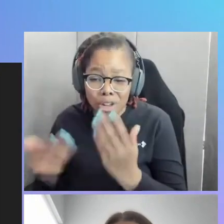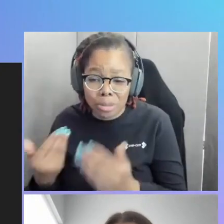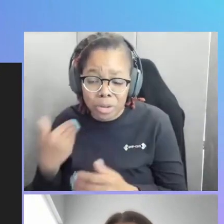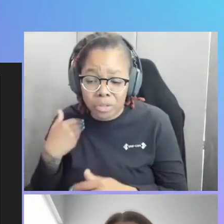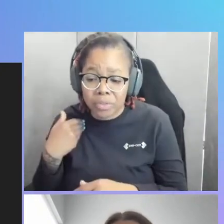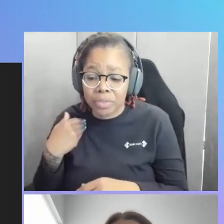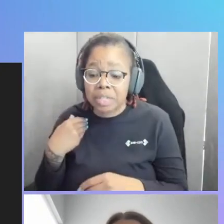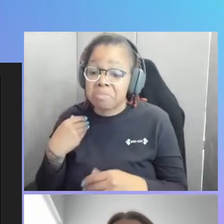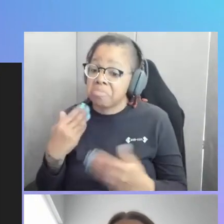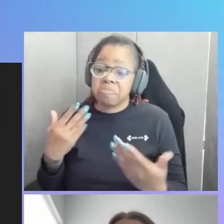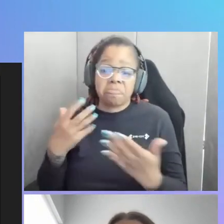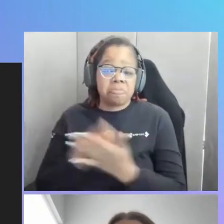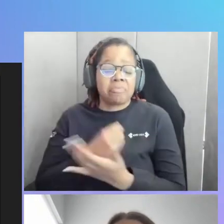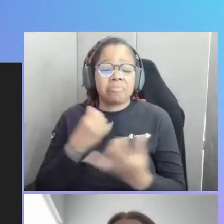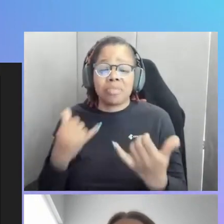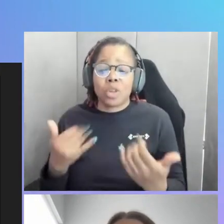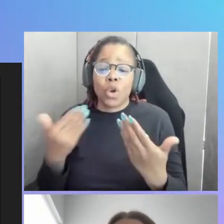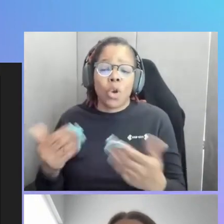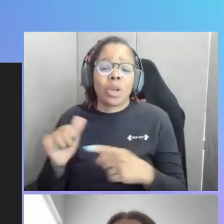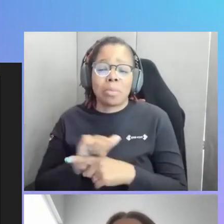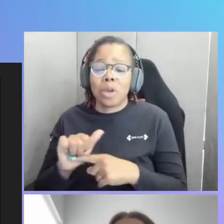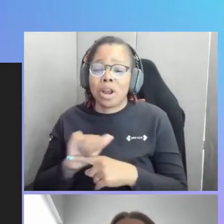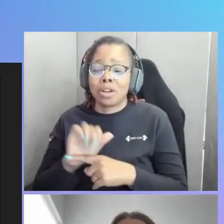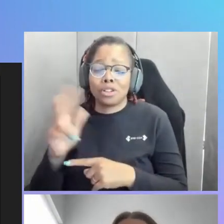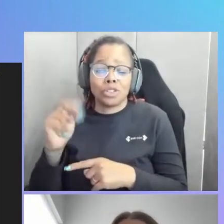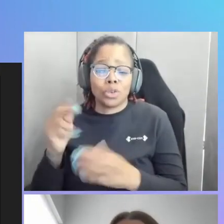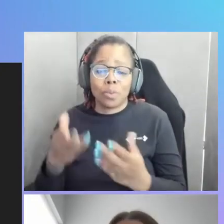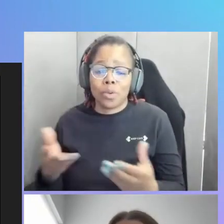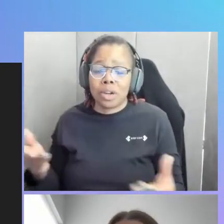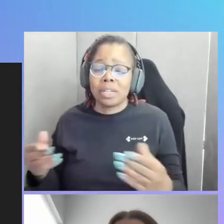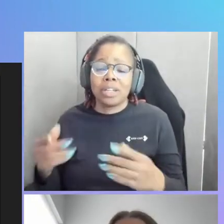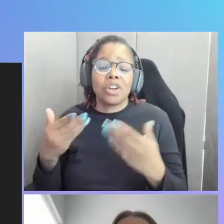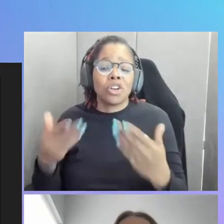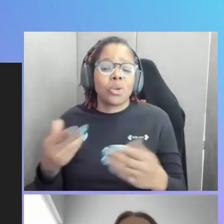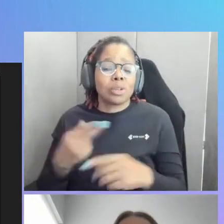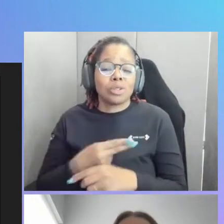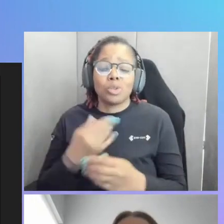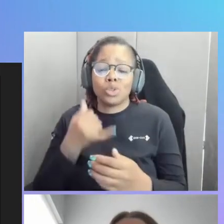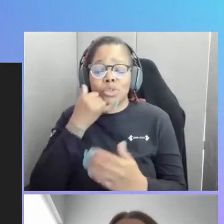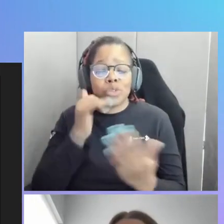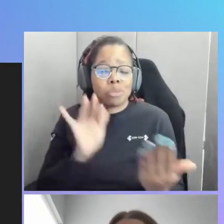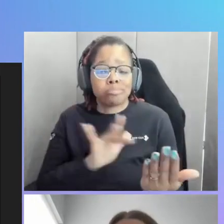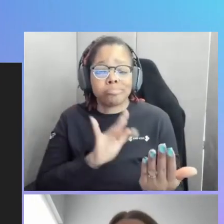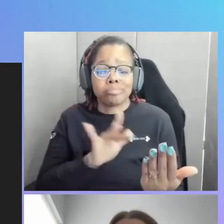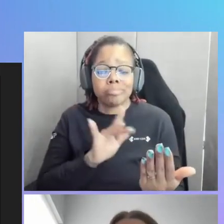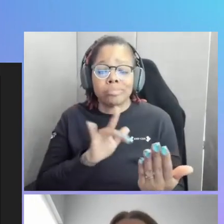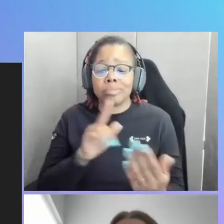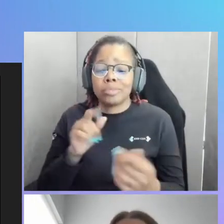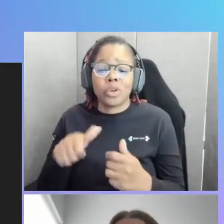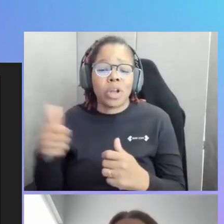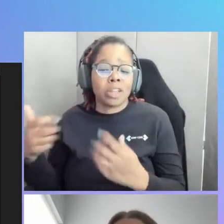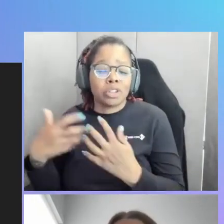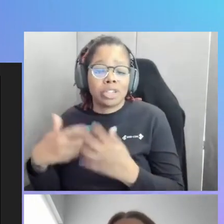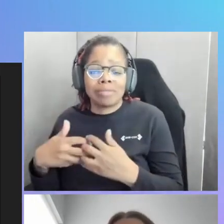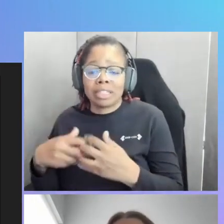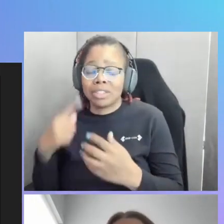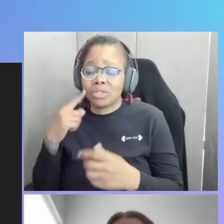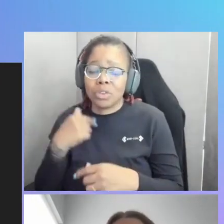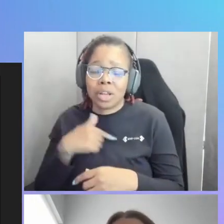time like the present. You can always practice on your own products. You can always pull out your phone or devices. So for